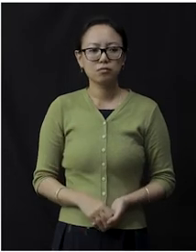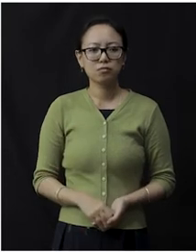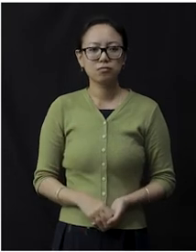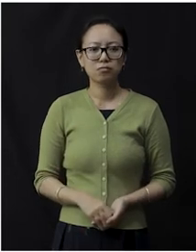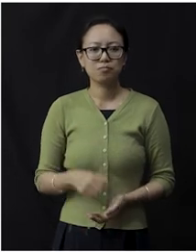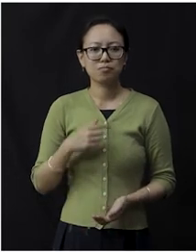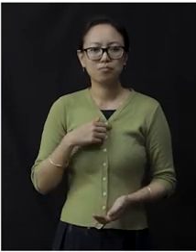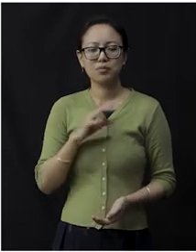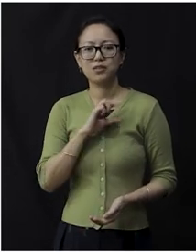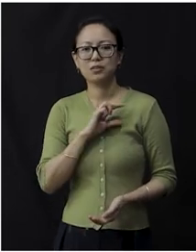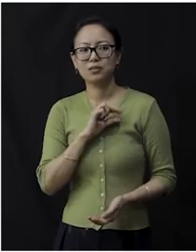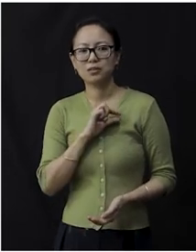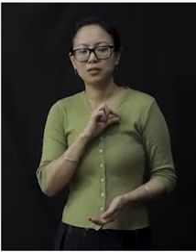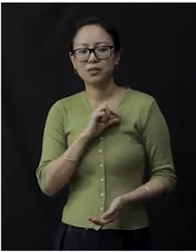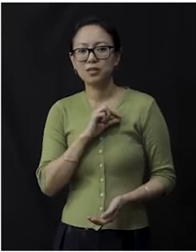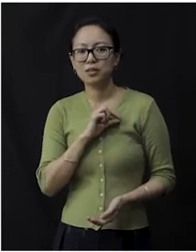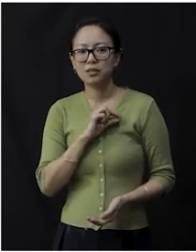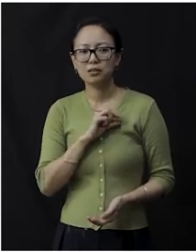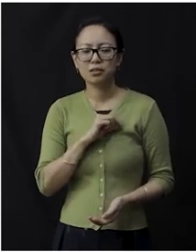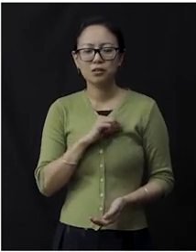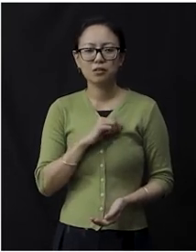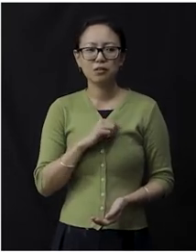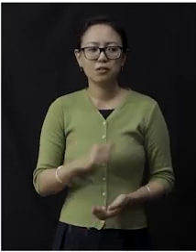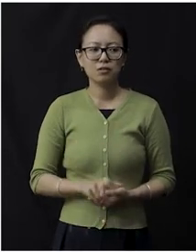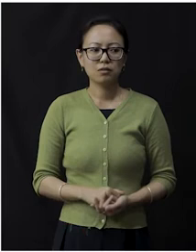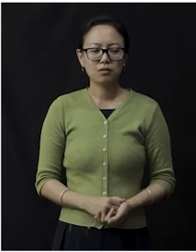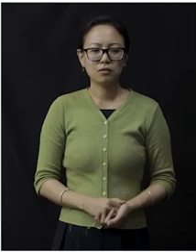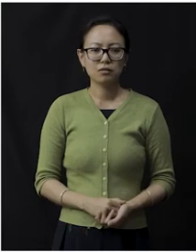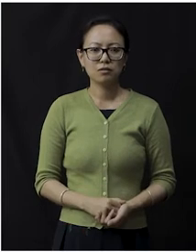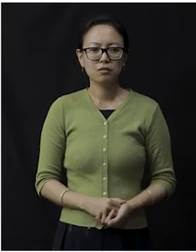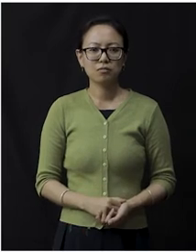a little afraid. I am a little scared about it.